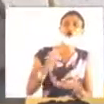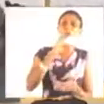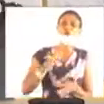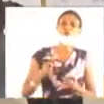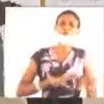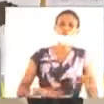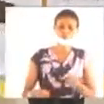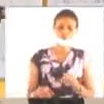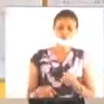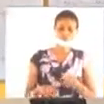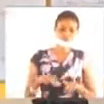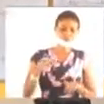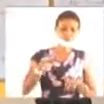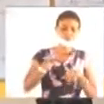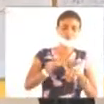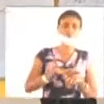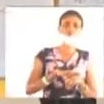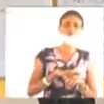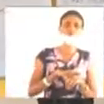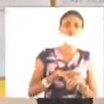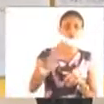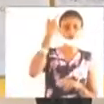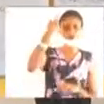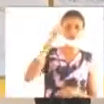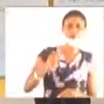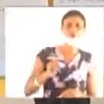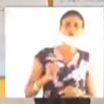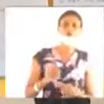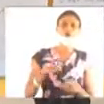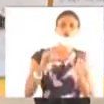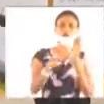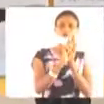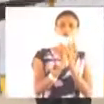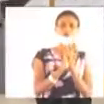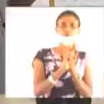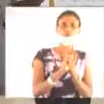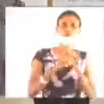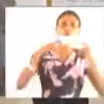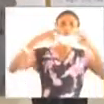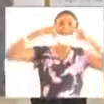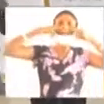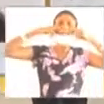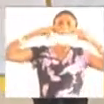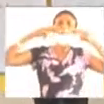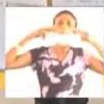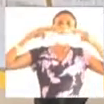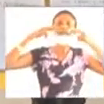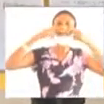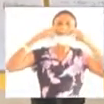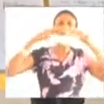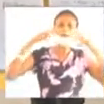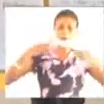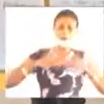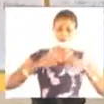Another point we want to also consider is that most drug addicts